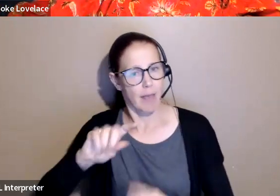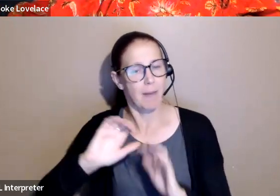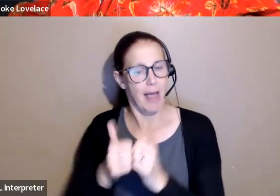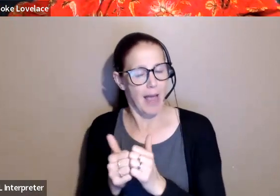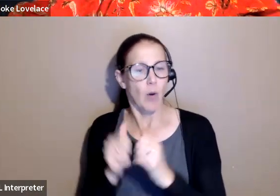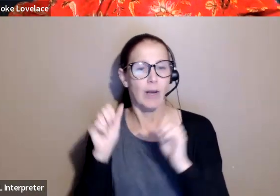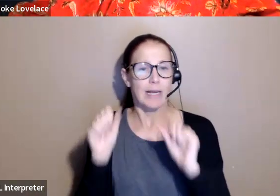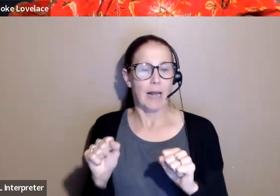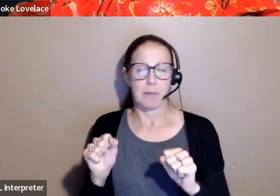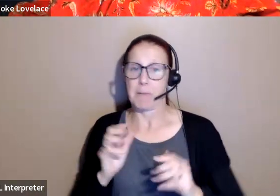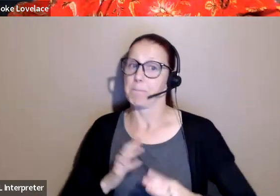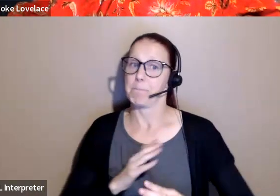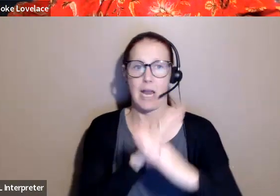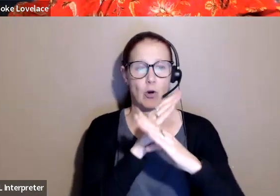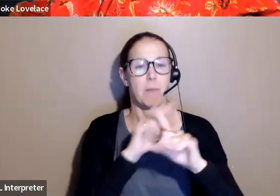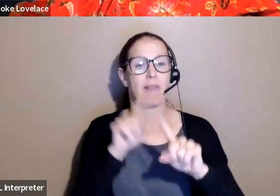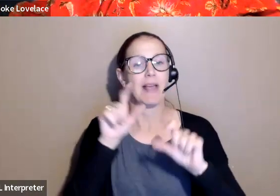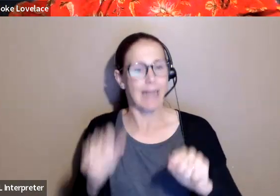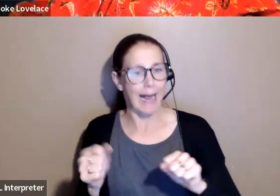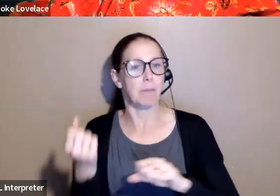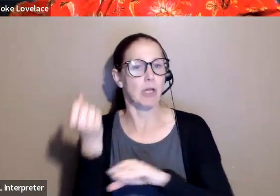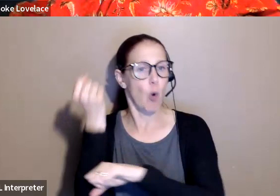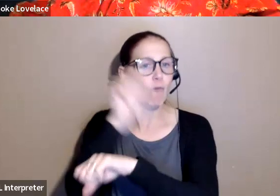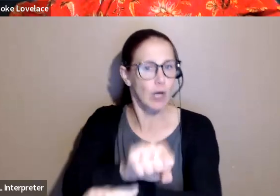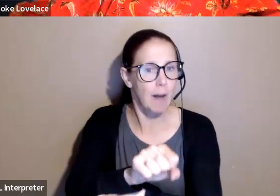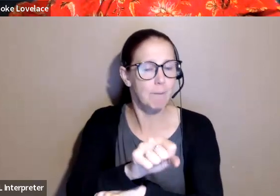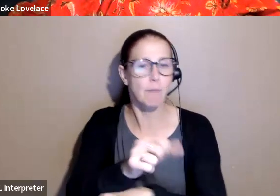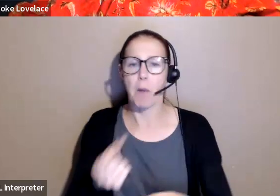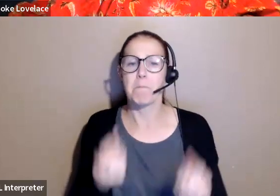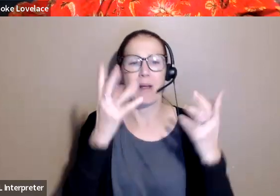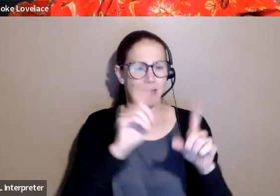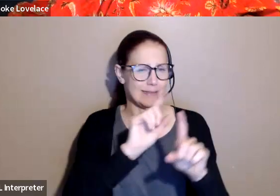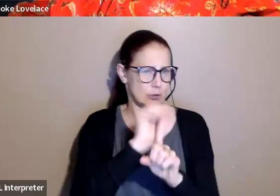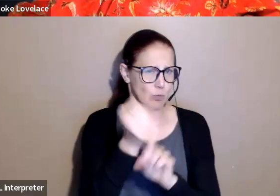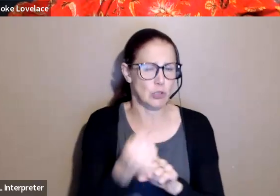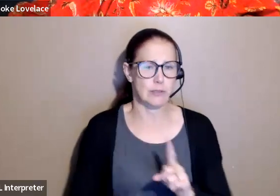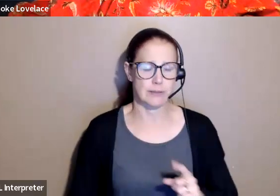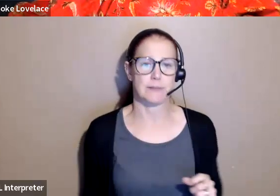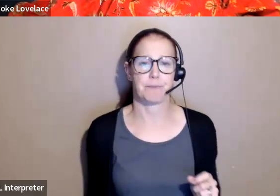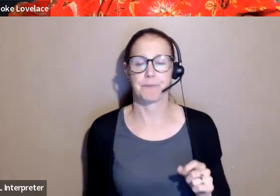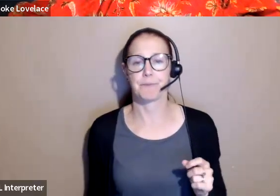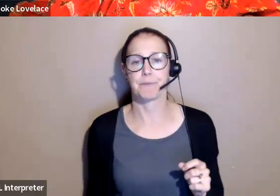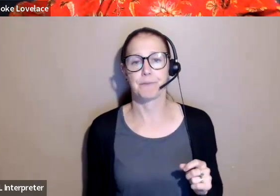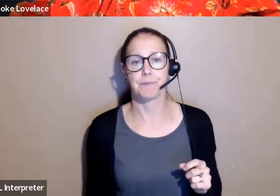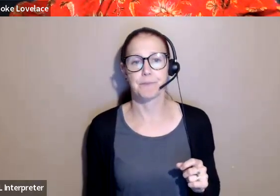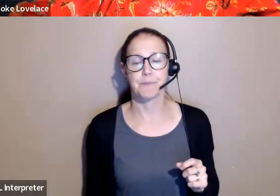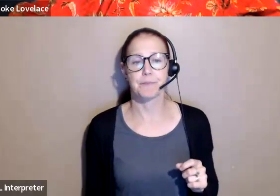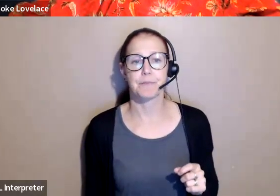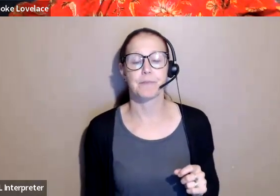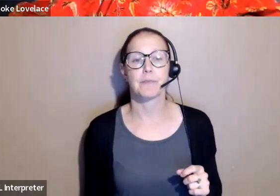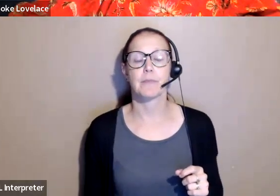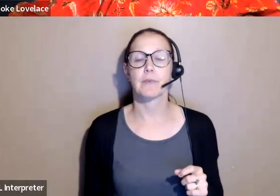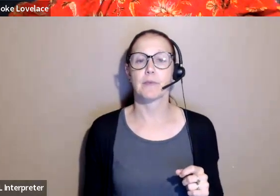can be a barrier, but they can be overcome in many instances also. We're